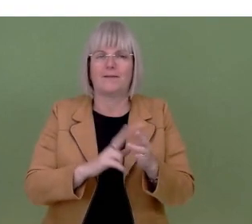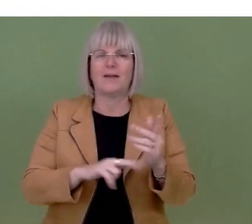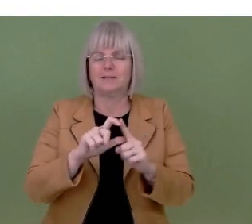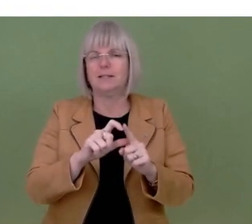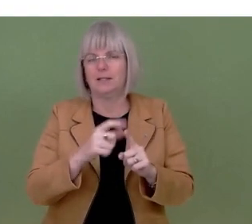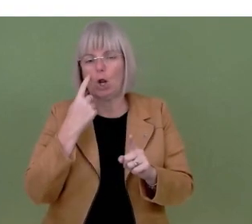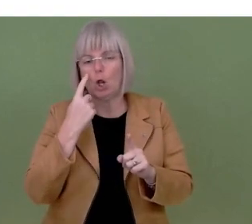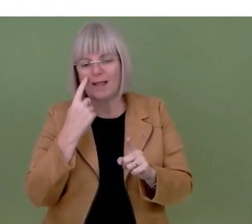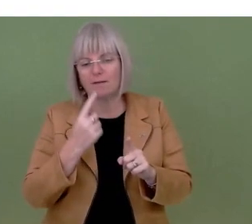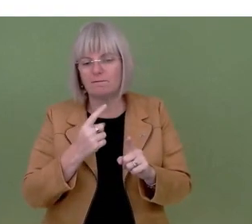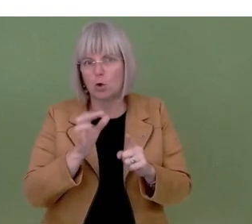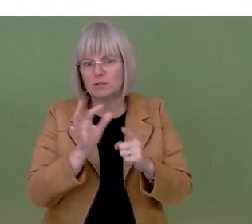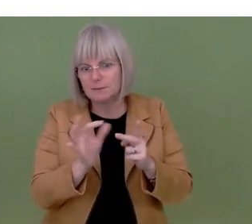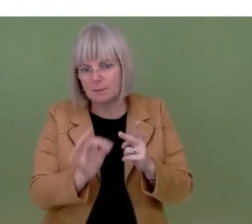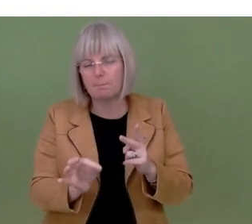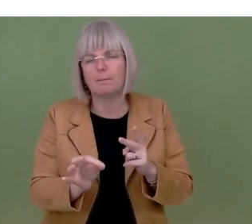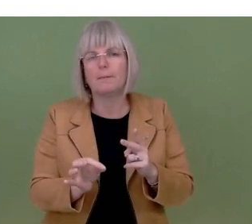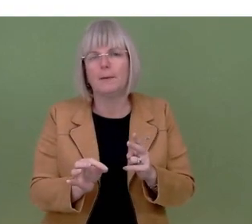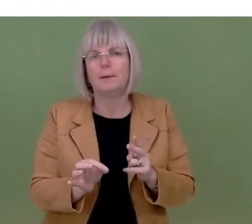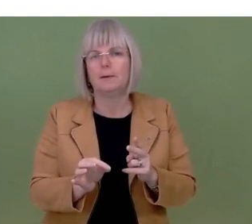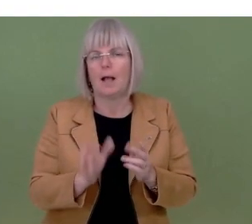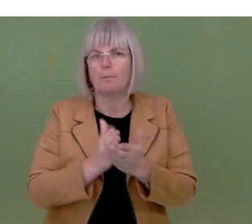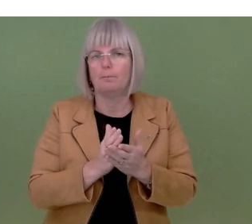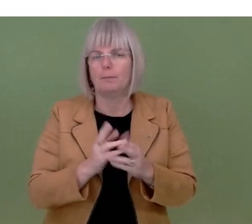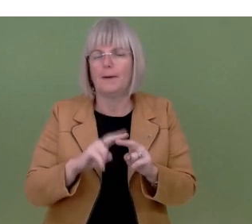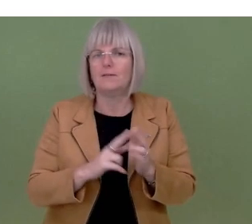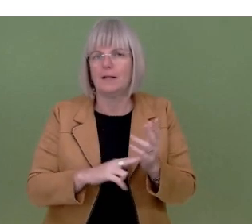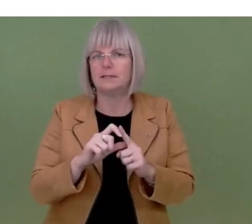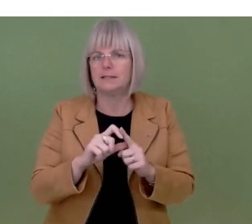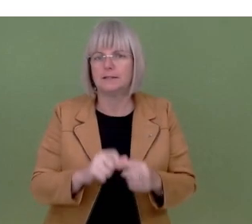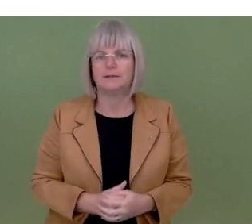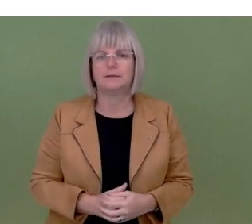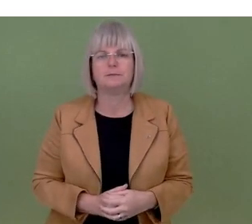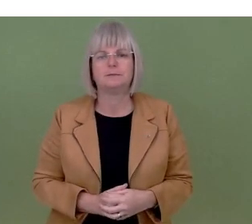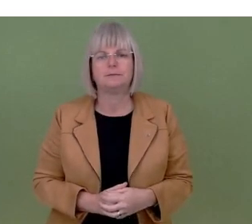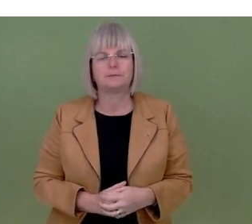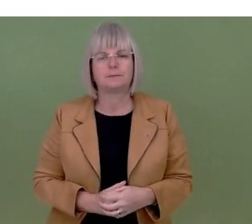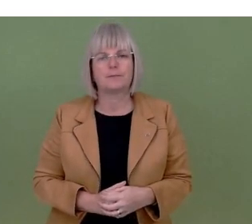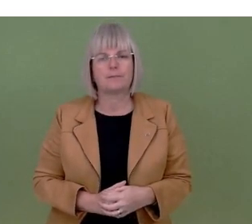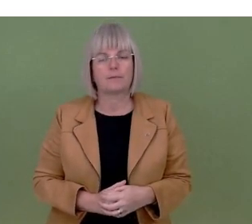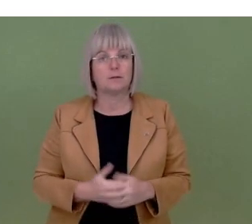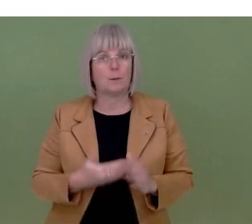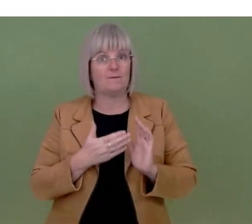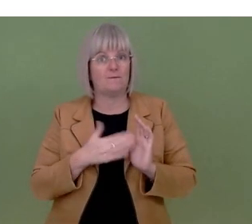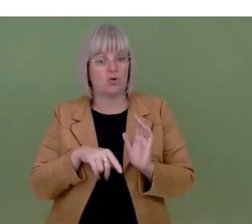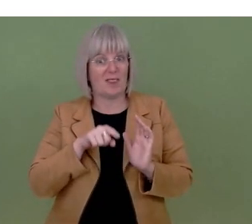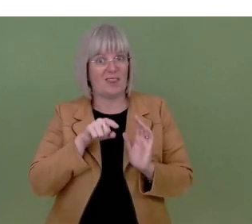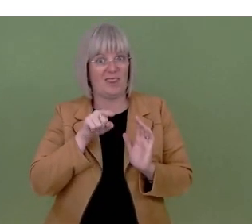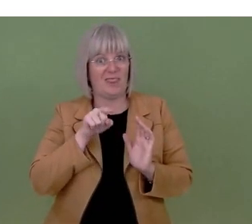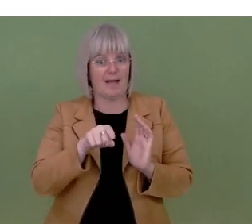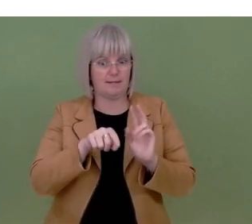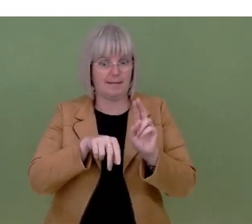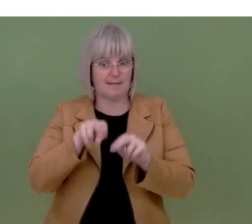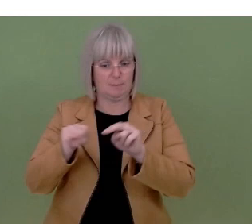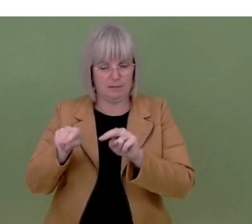FND when other causes aren't found. And then from that place, patients were able to be referred on to our FND community